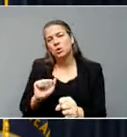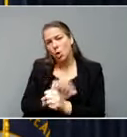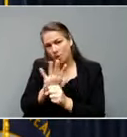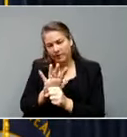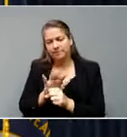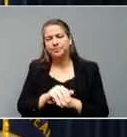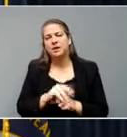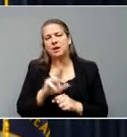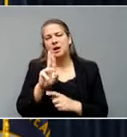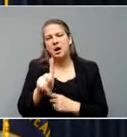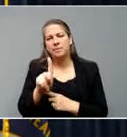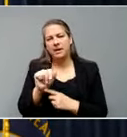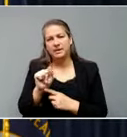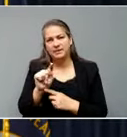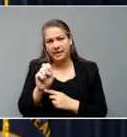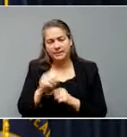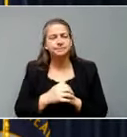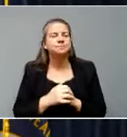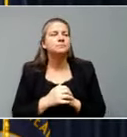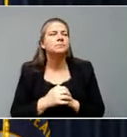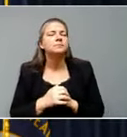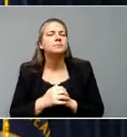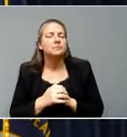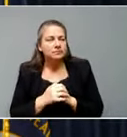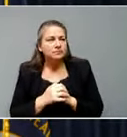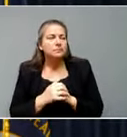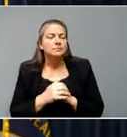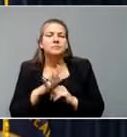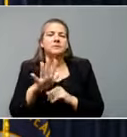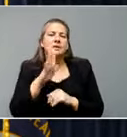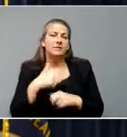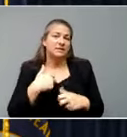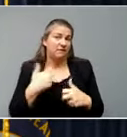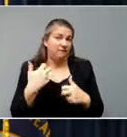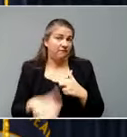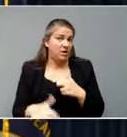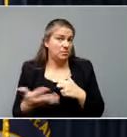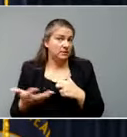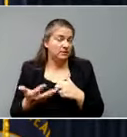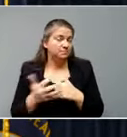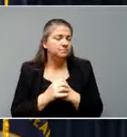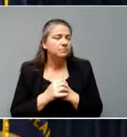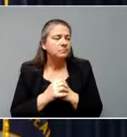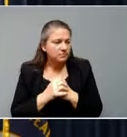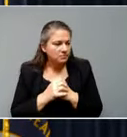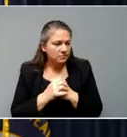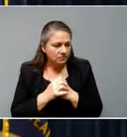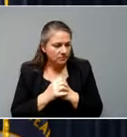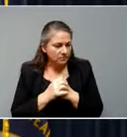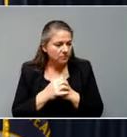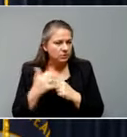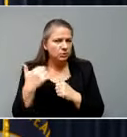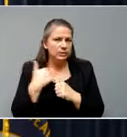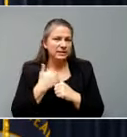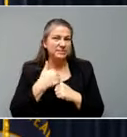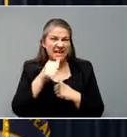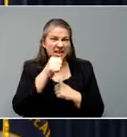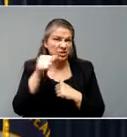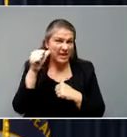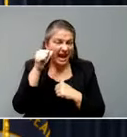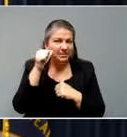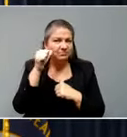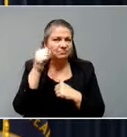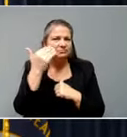it starts with the tough milestone that we memorialized yesterday. So